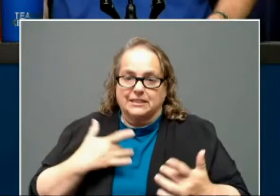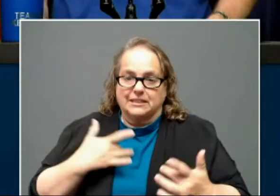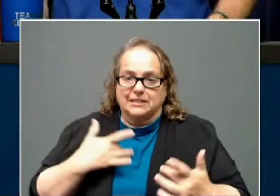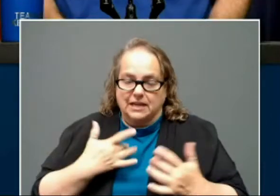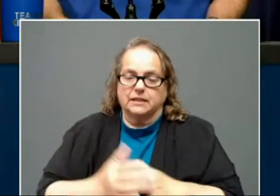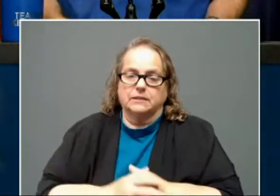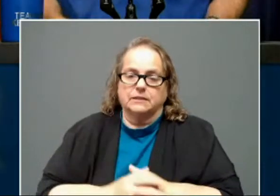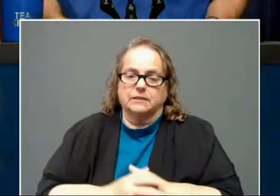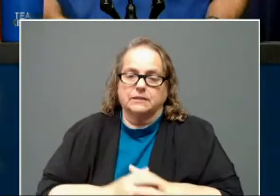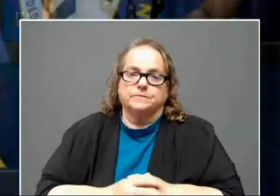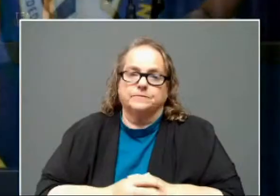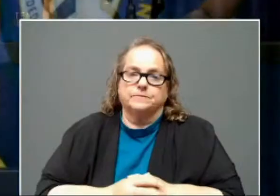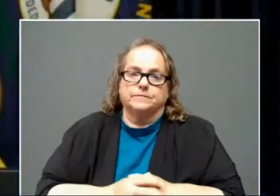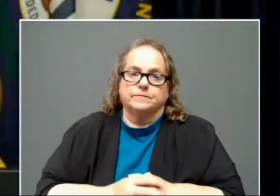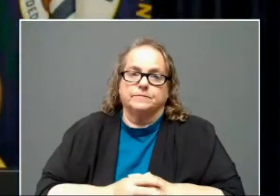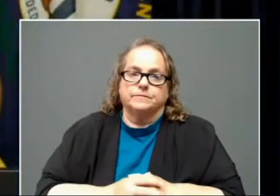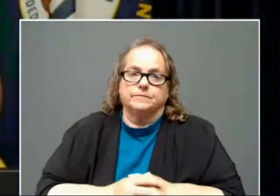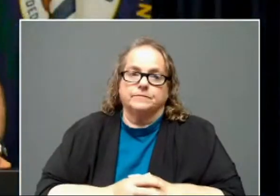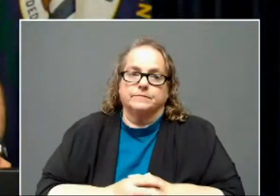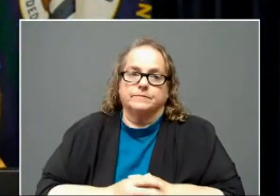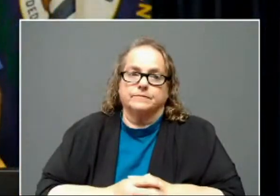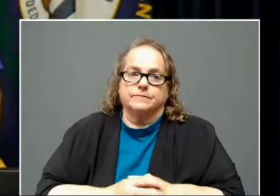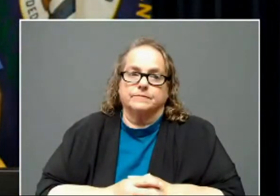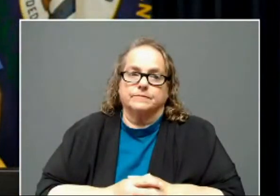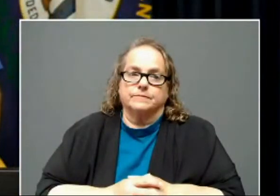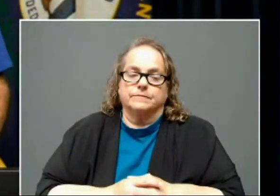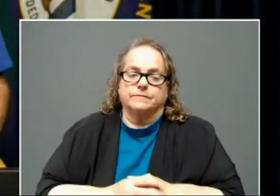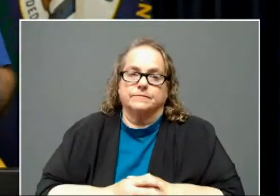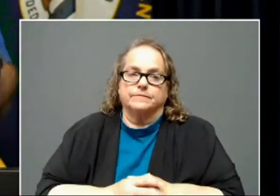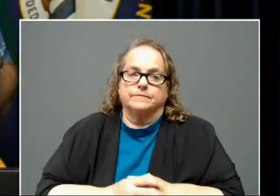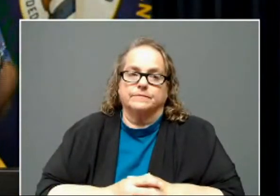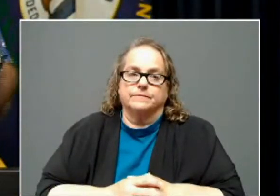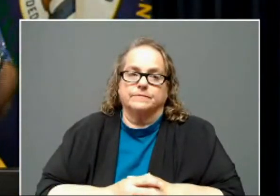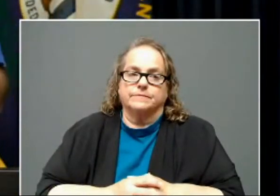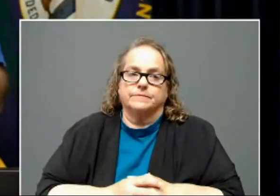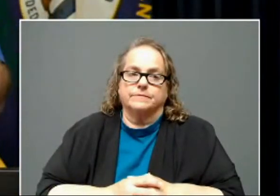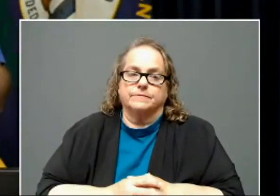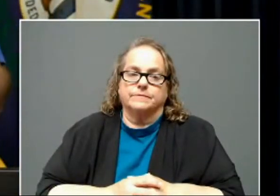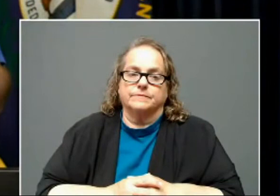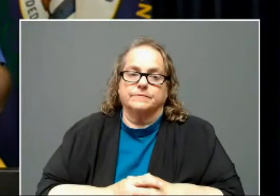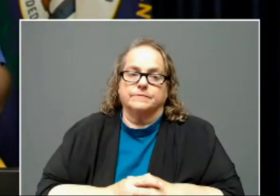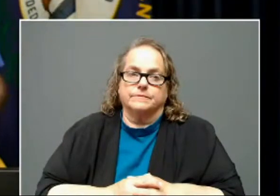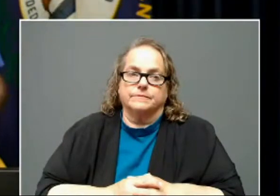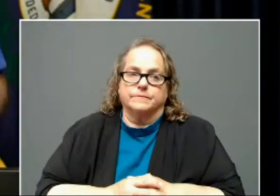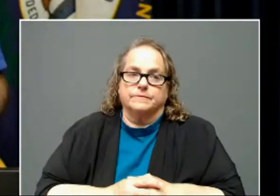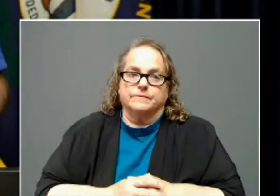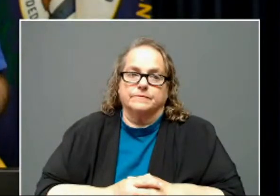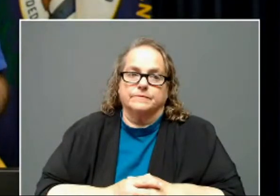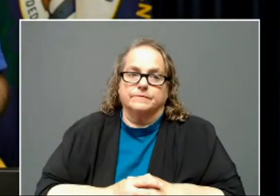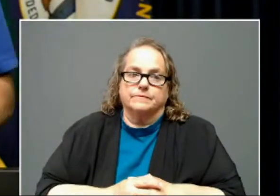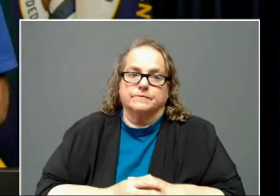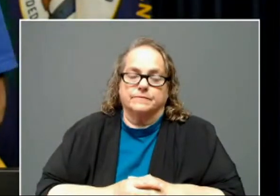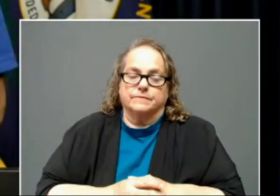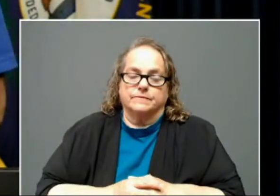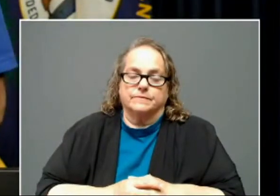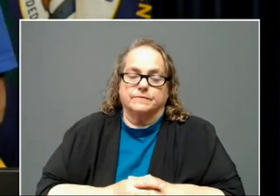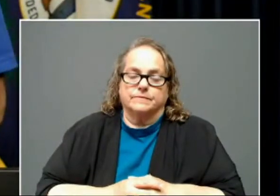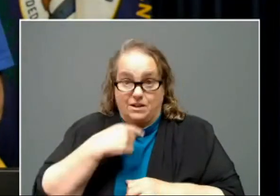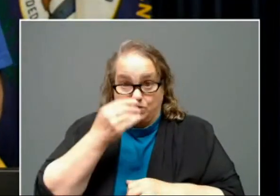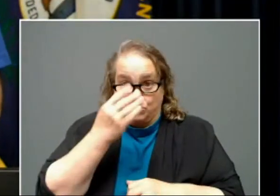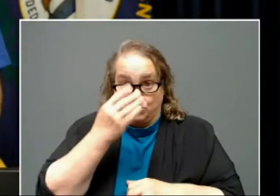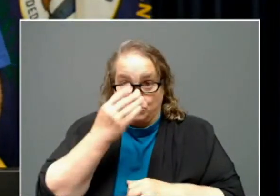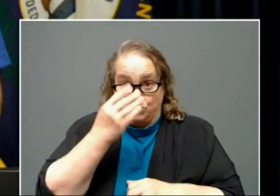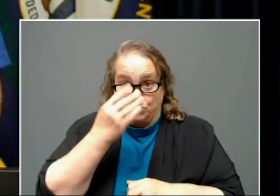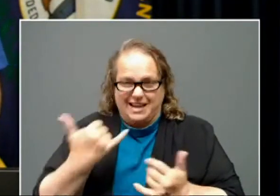I told you that I think I can give, and again, we're adjusting to these new data systems, an